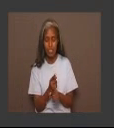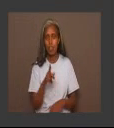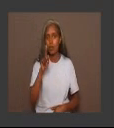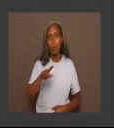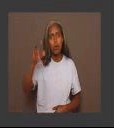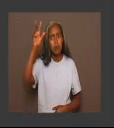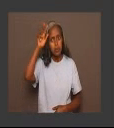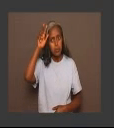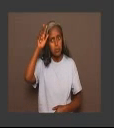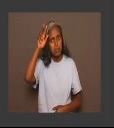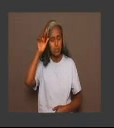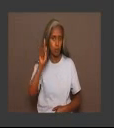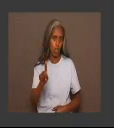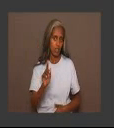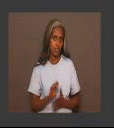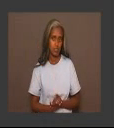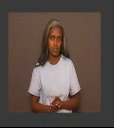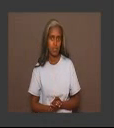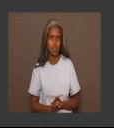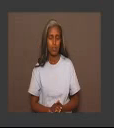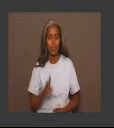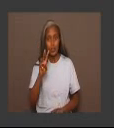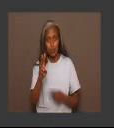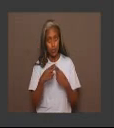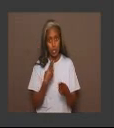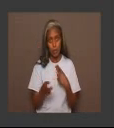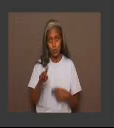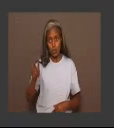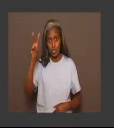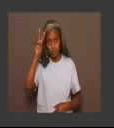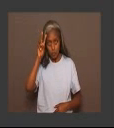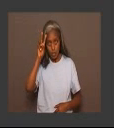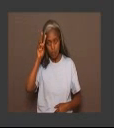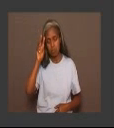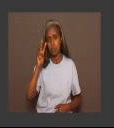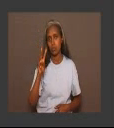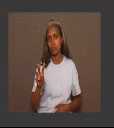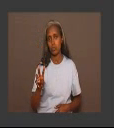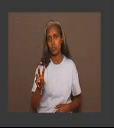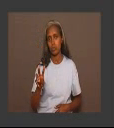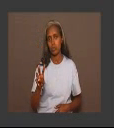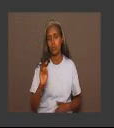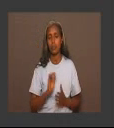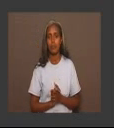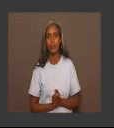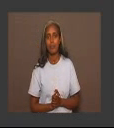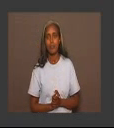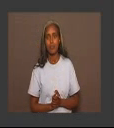1 cubed is 1. 2 times 1 squared is